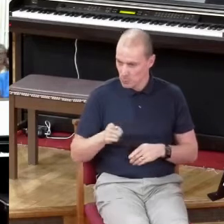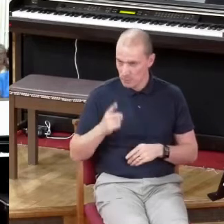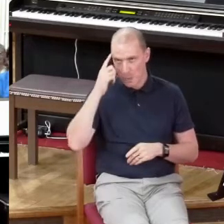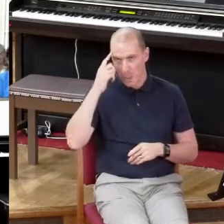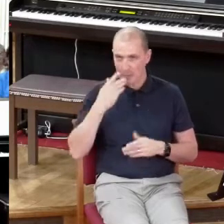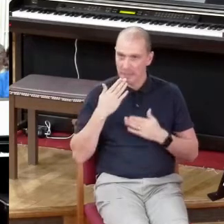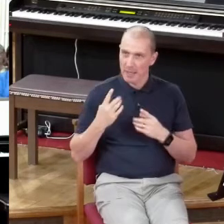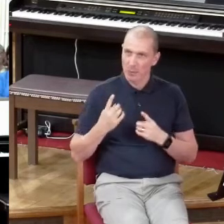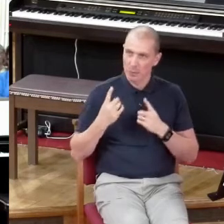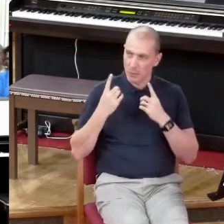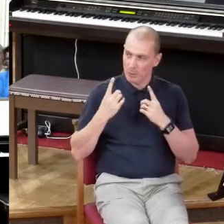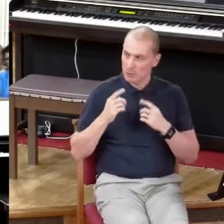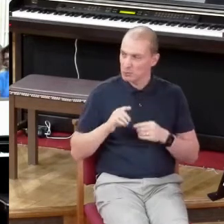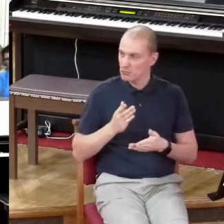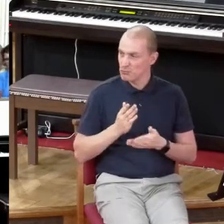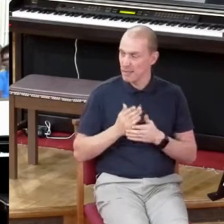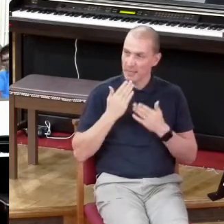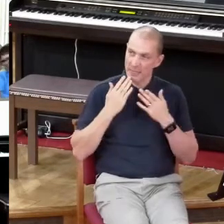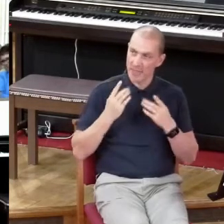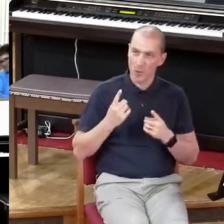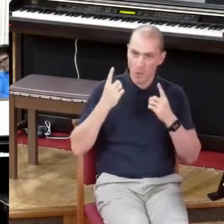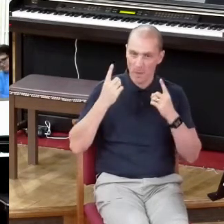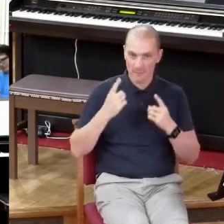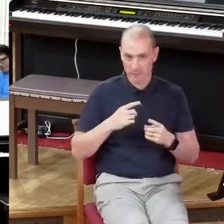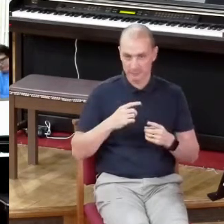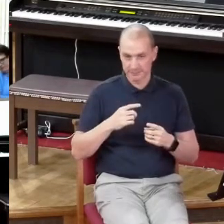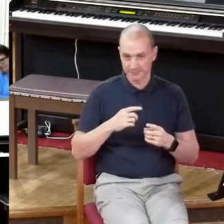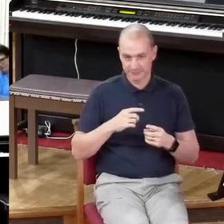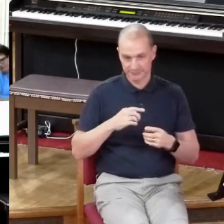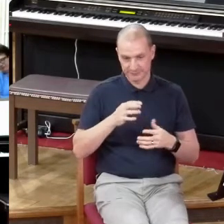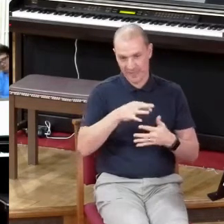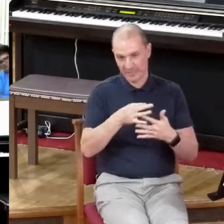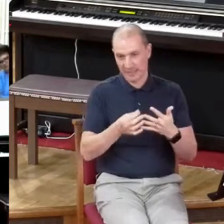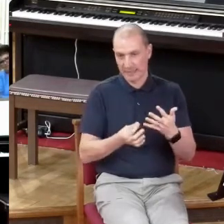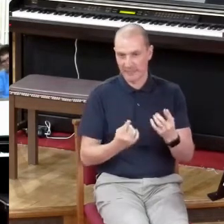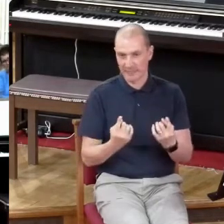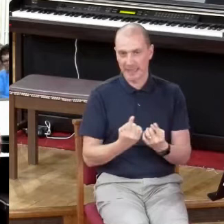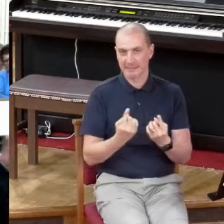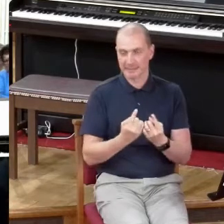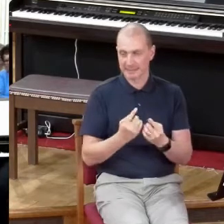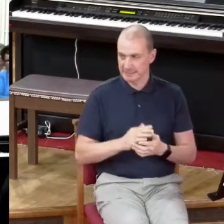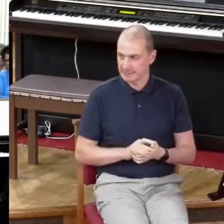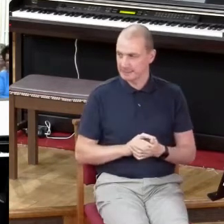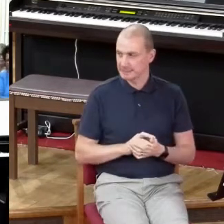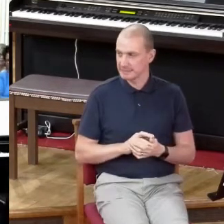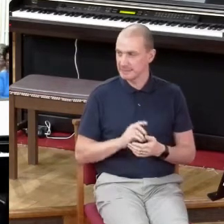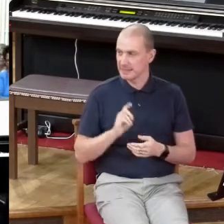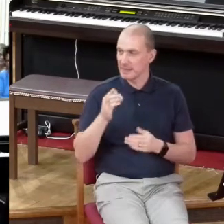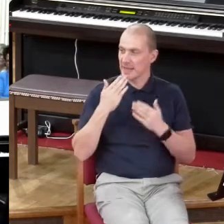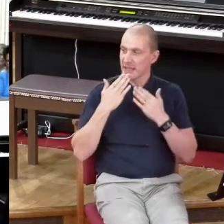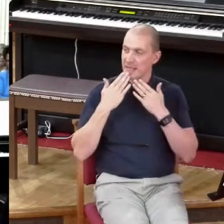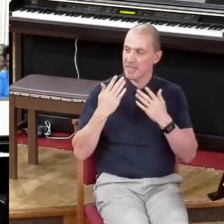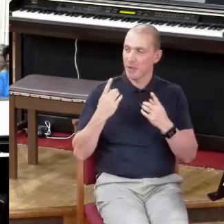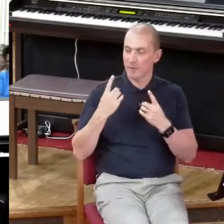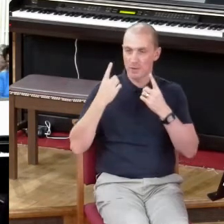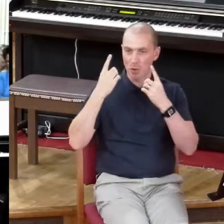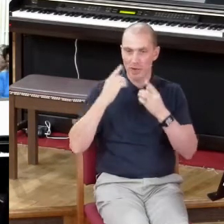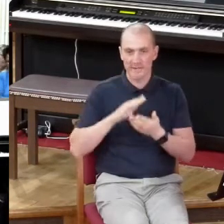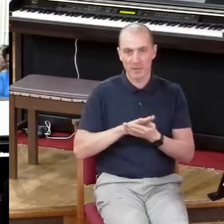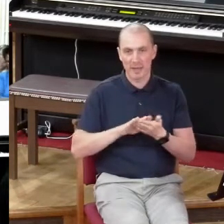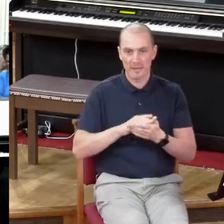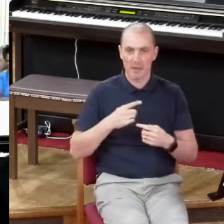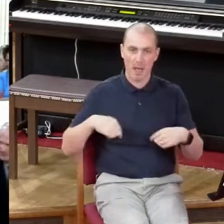No. We're just thanking God for all these different things. Well, that's gone. Thank you God for forgiving all our